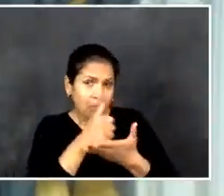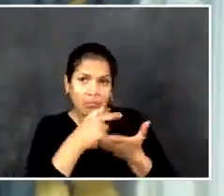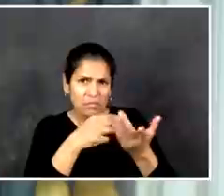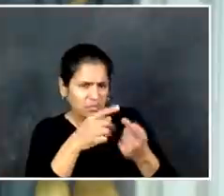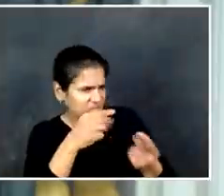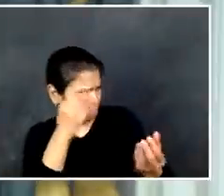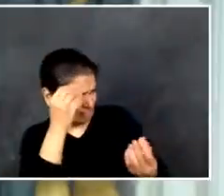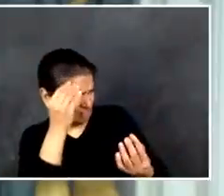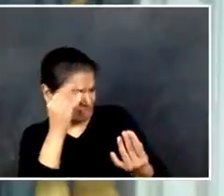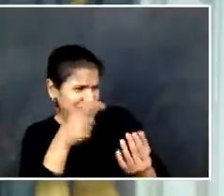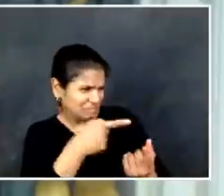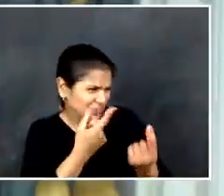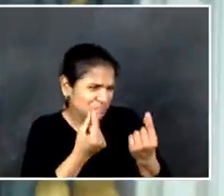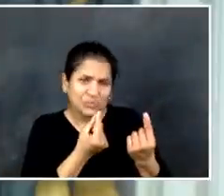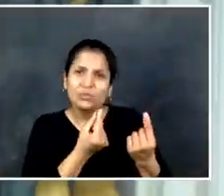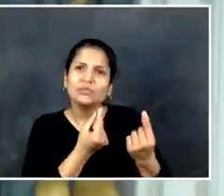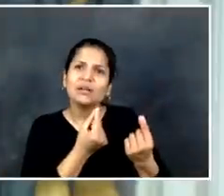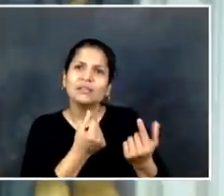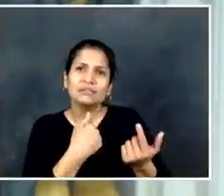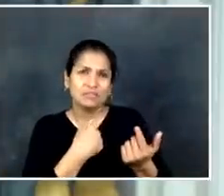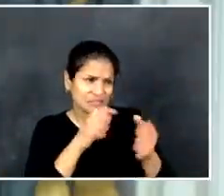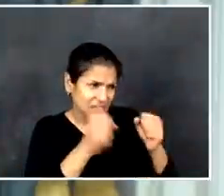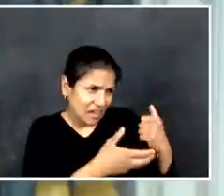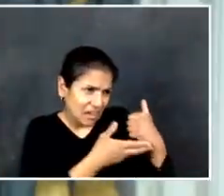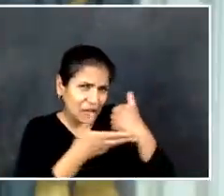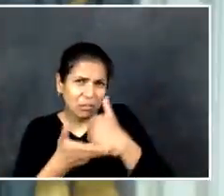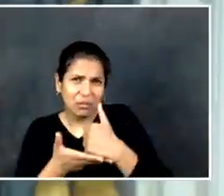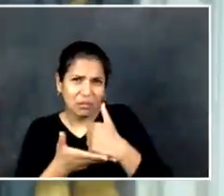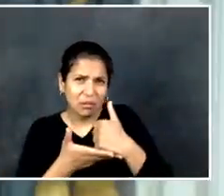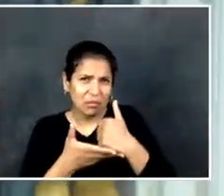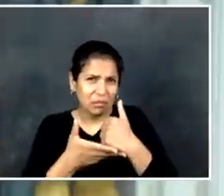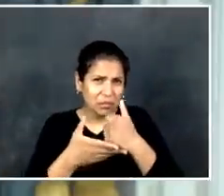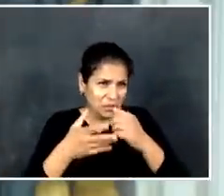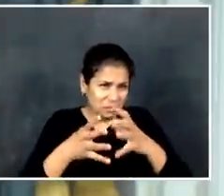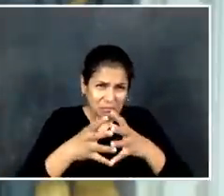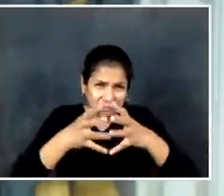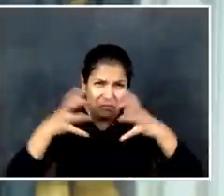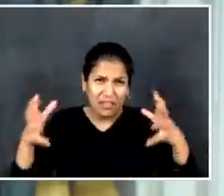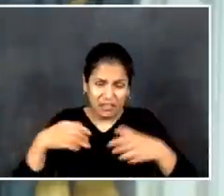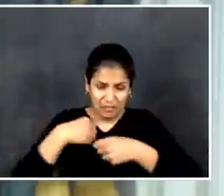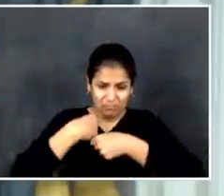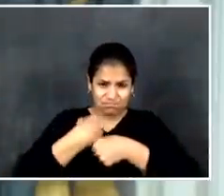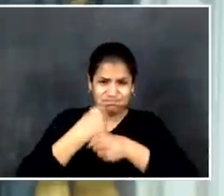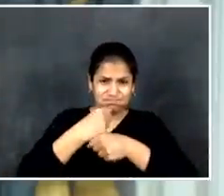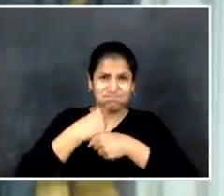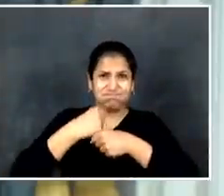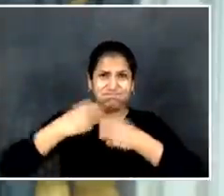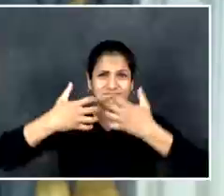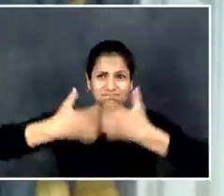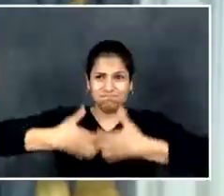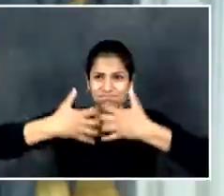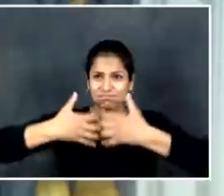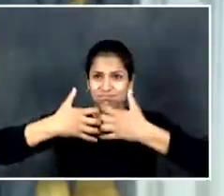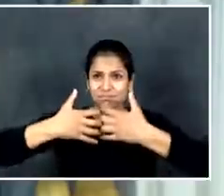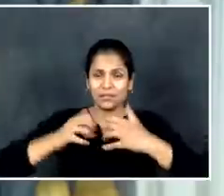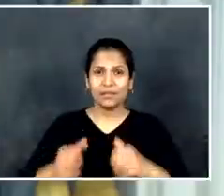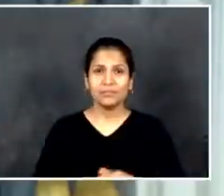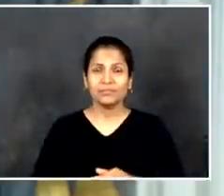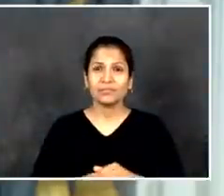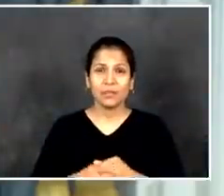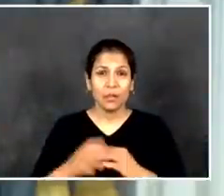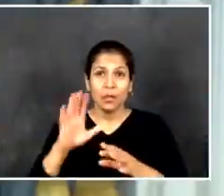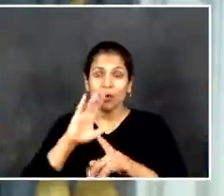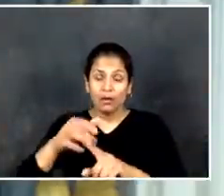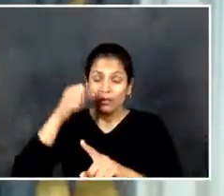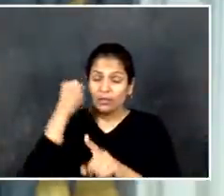we could do something like this, but then when it started coming to New York, we were like, well, we have to lean into it. And so the three of us came together,